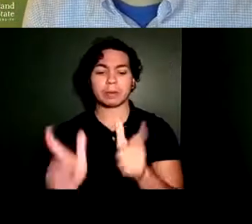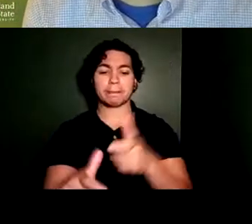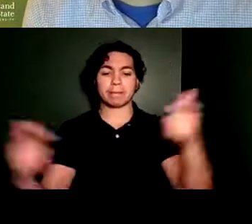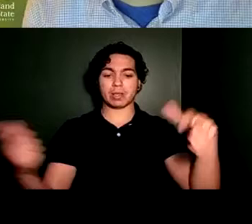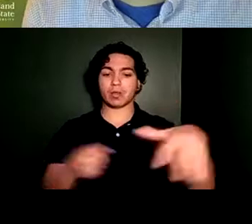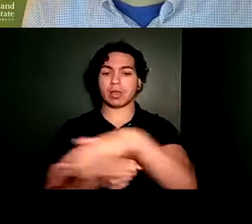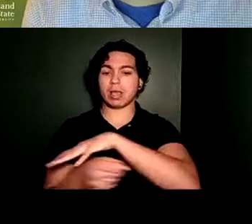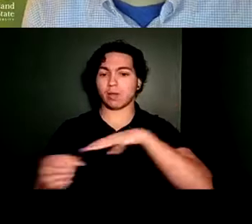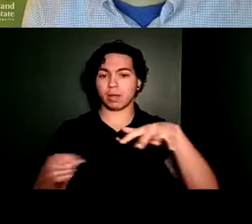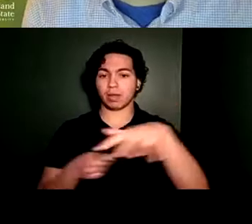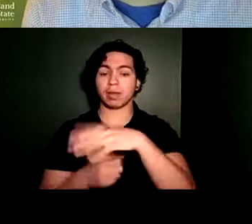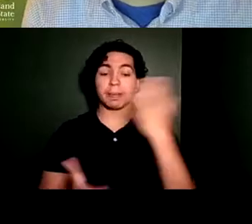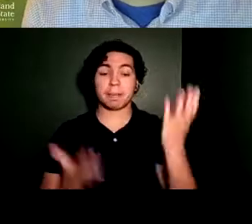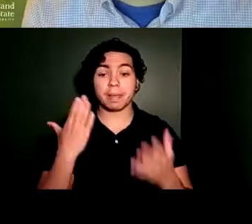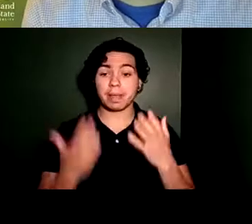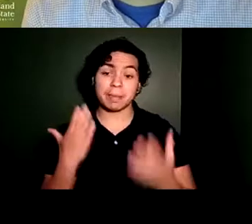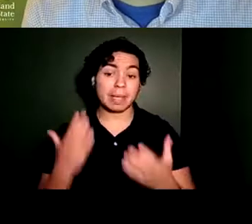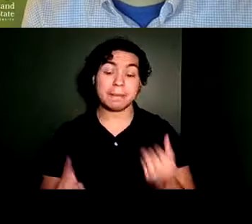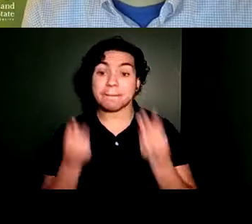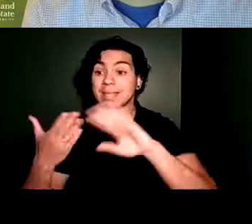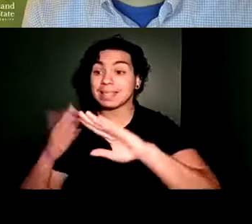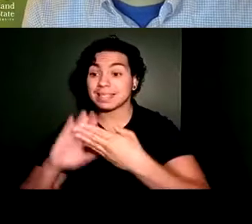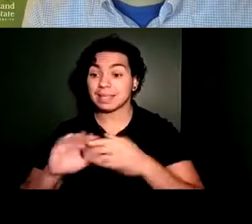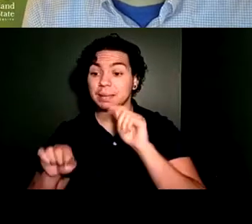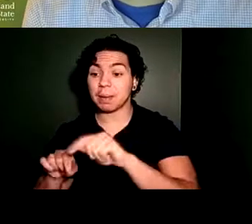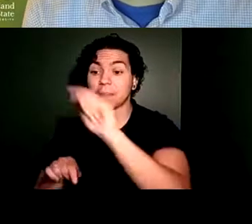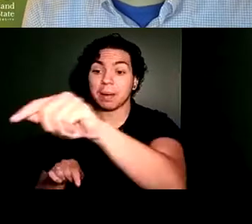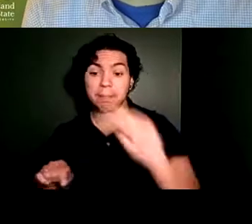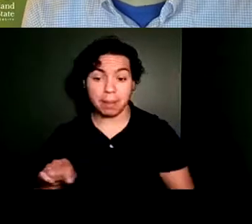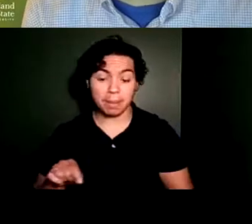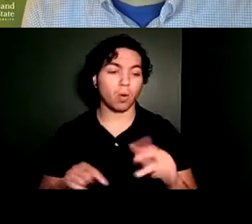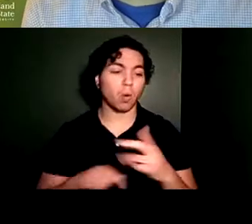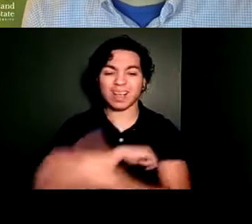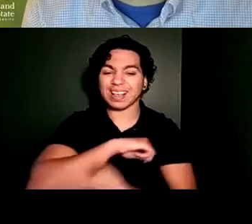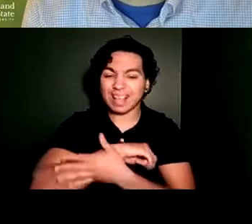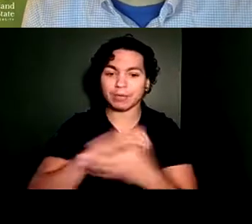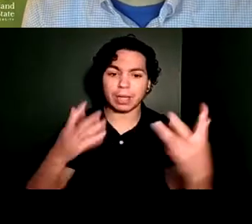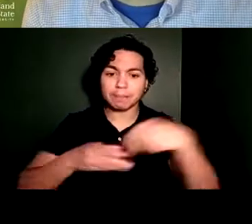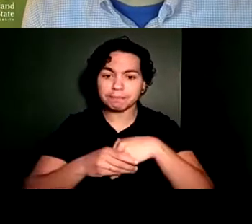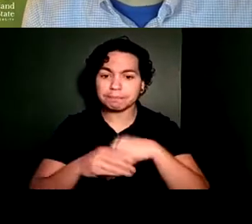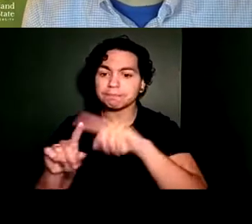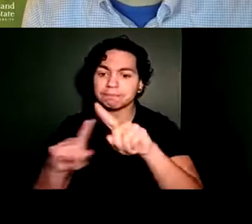it's a multi-municipality or a county or whatever.